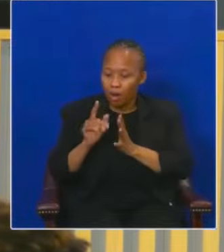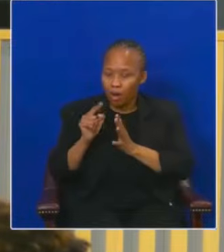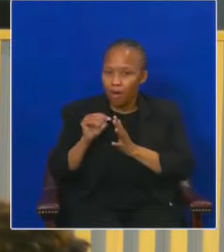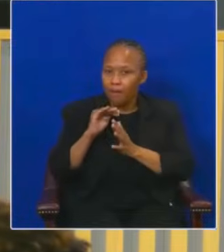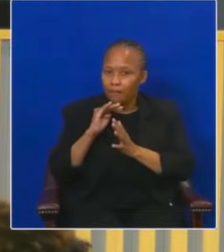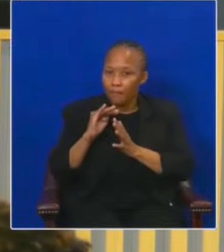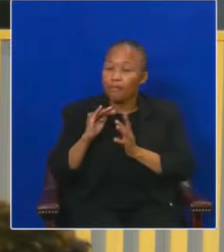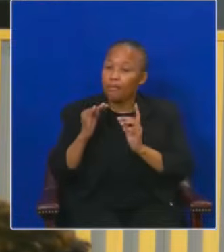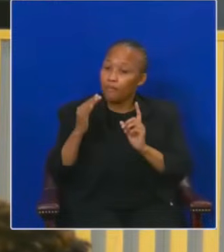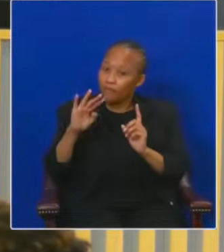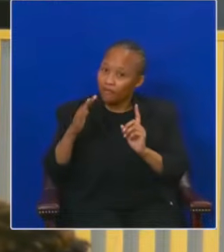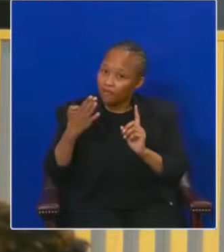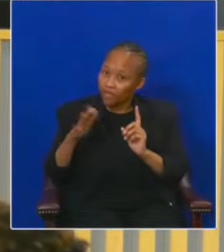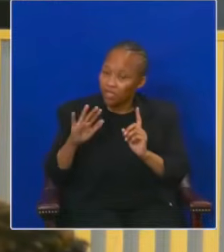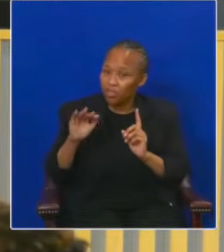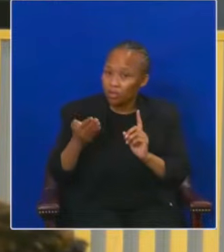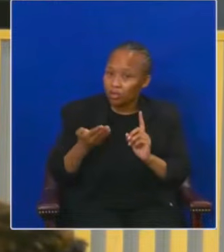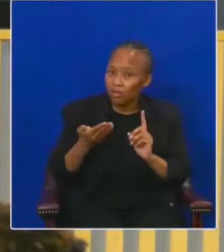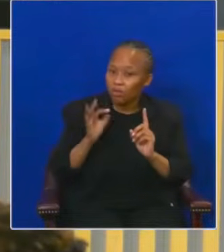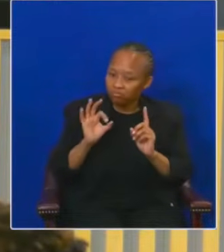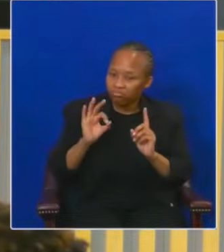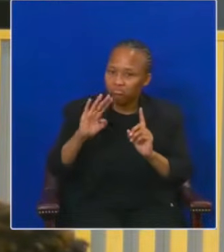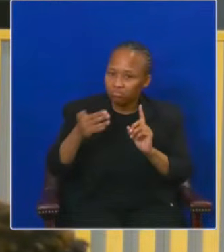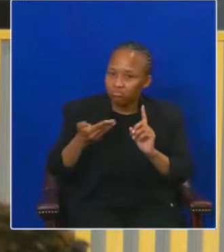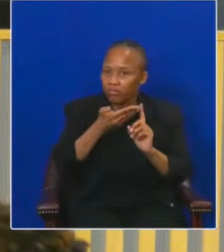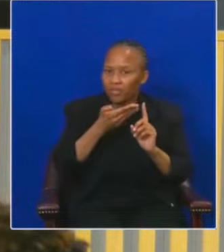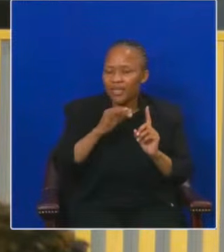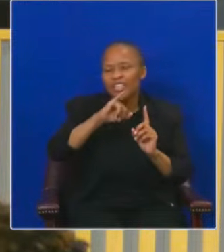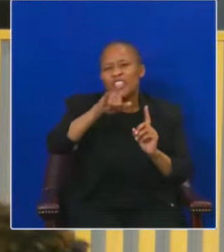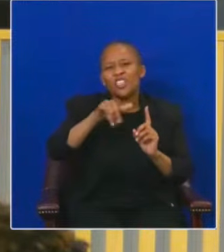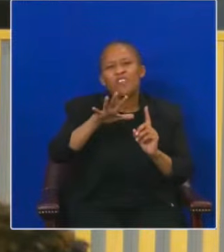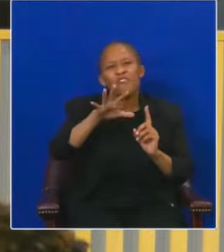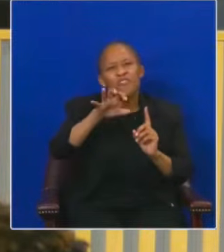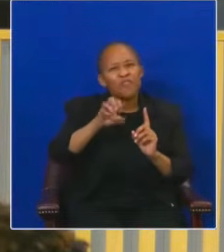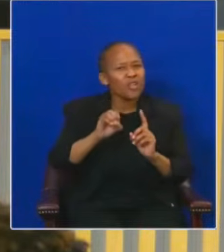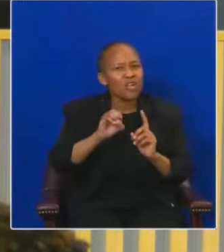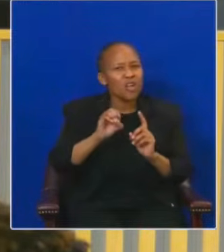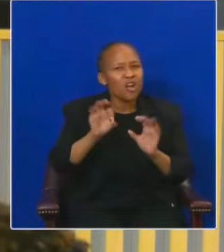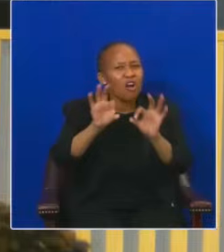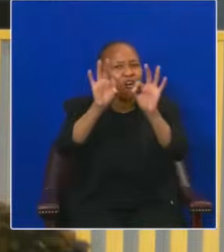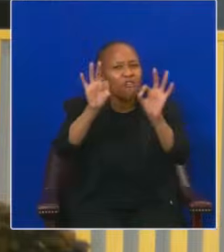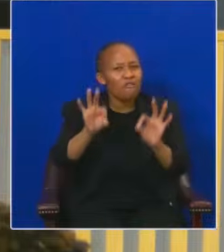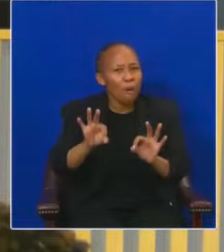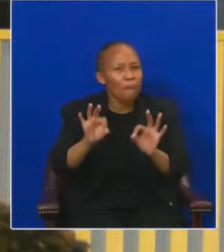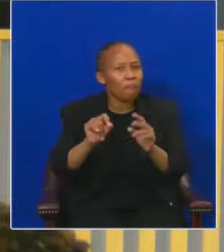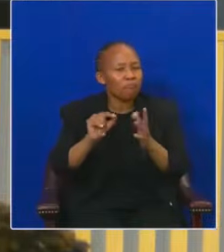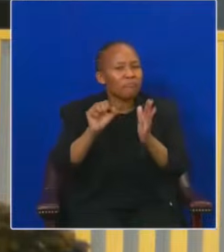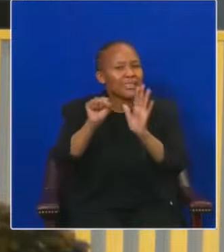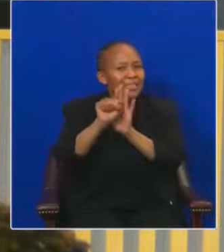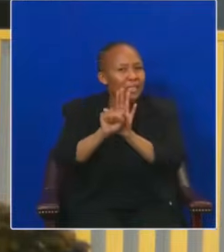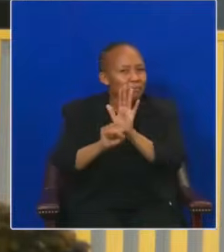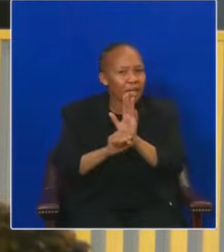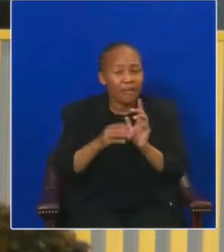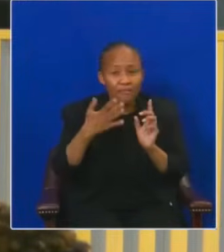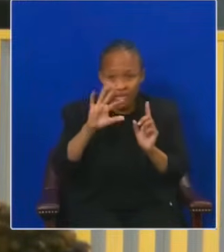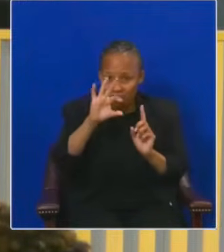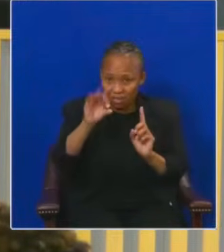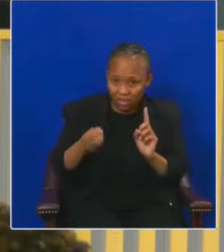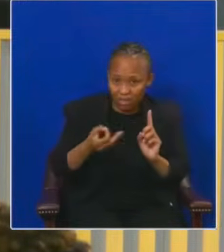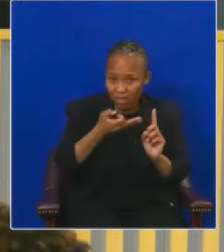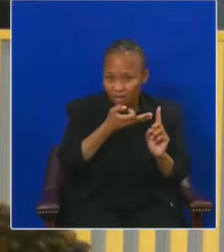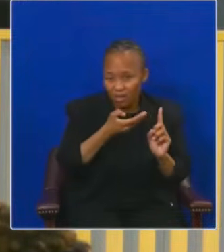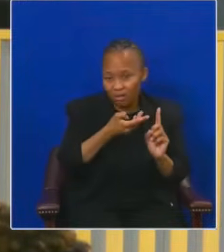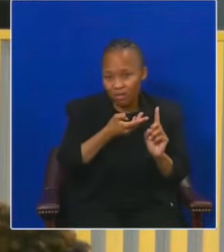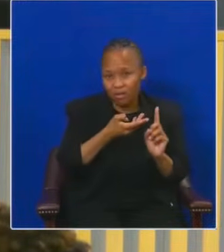been provided with a J50 form and statement by that point, by that date?